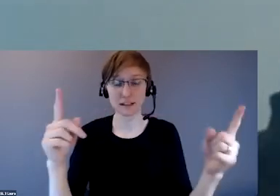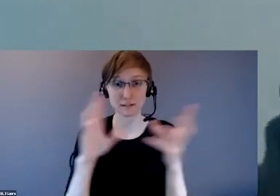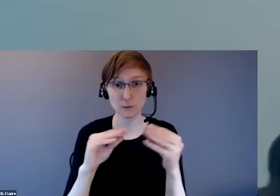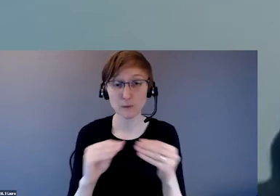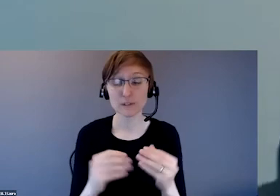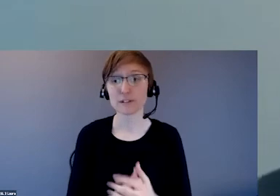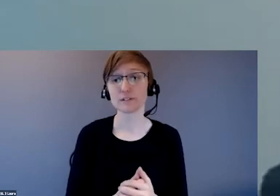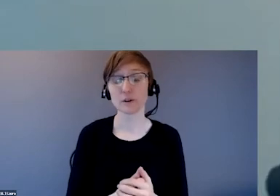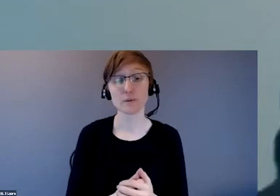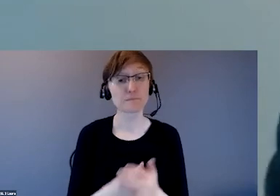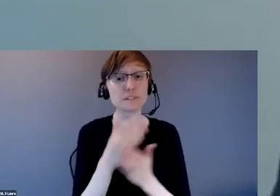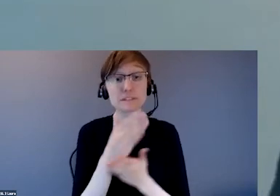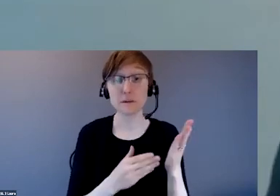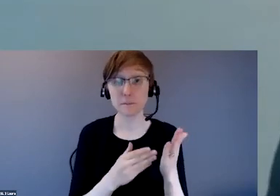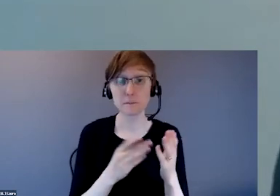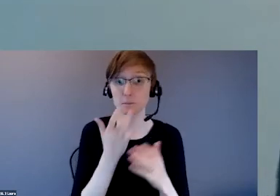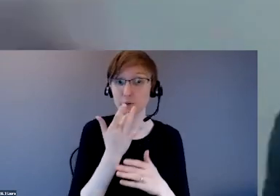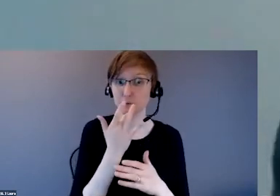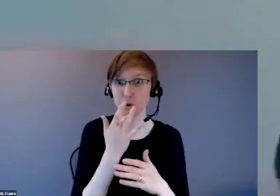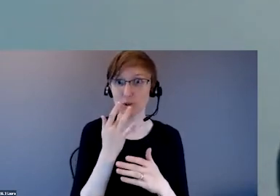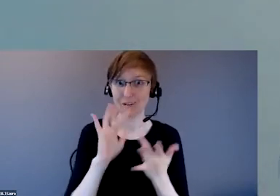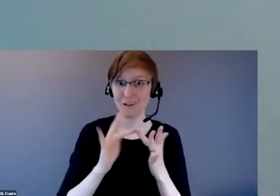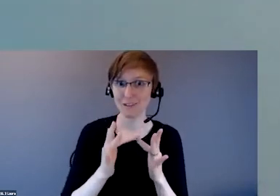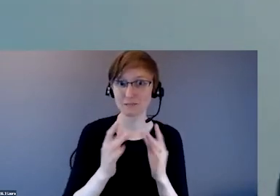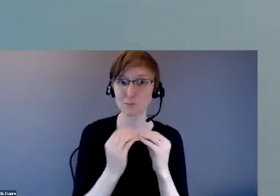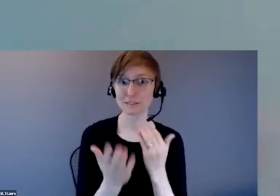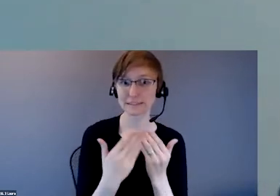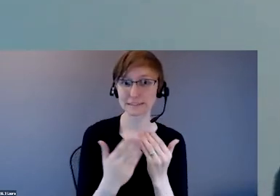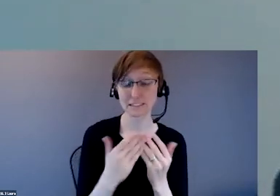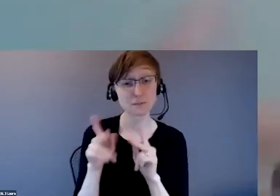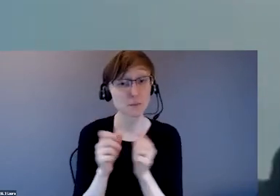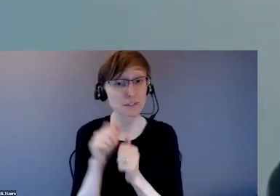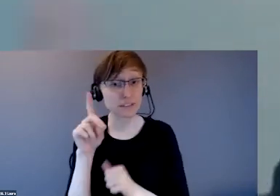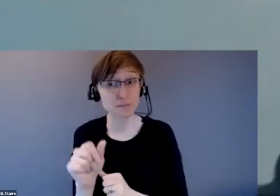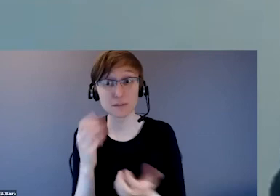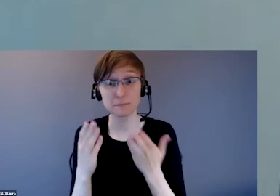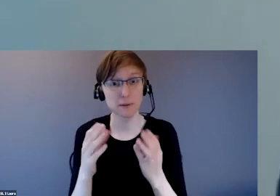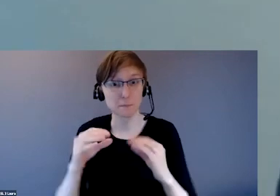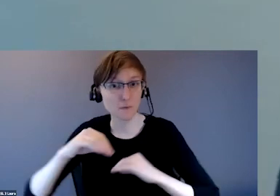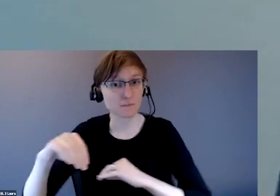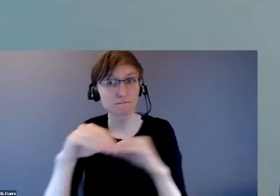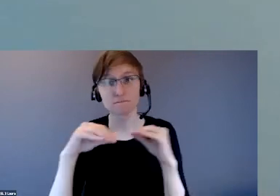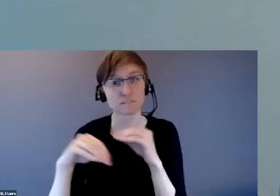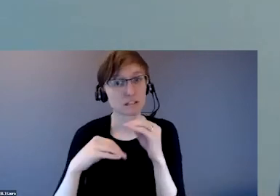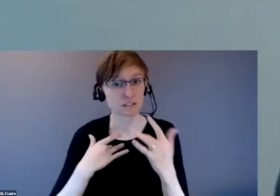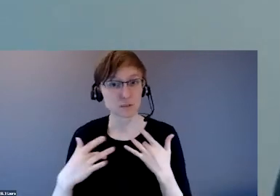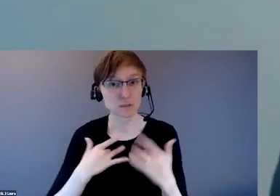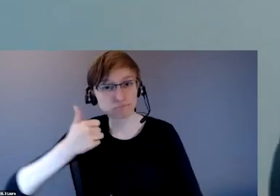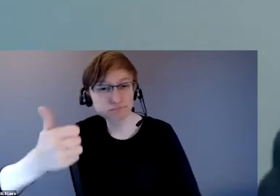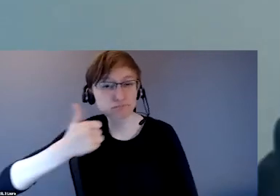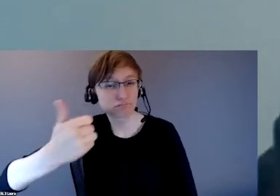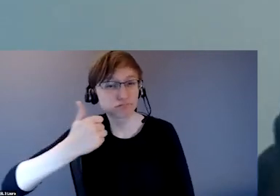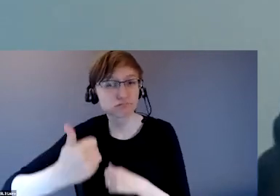engage virtually as well as it is for persons with disabilities, with all the mobilities and the technology issues are being solved as we